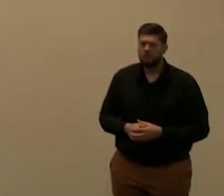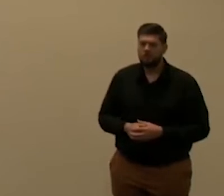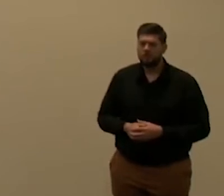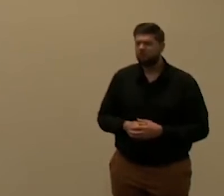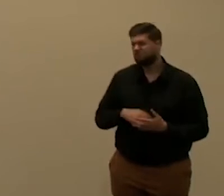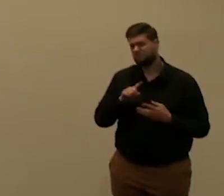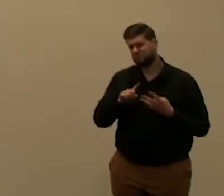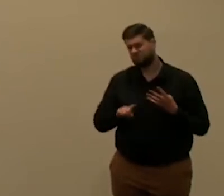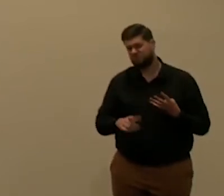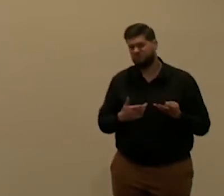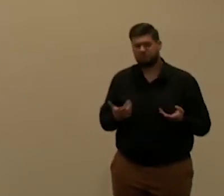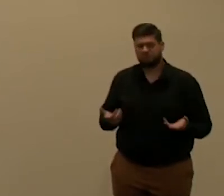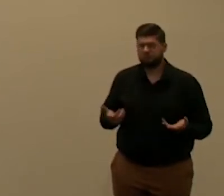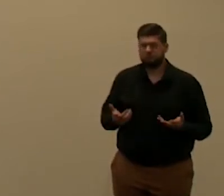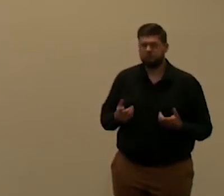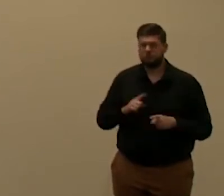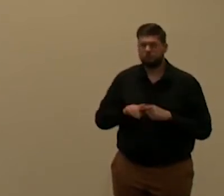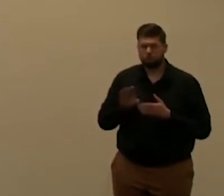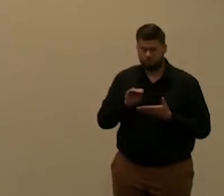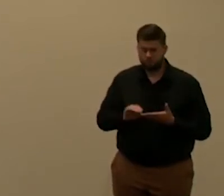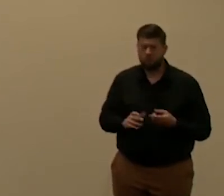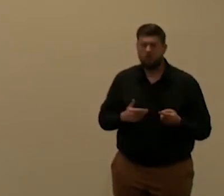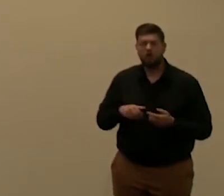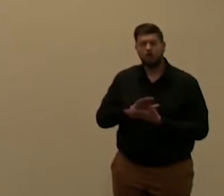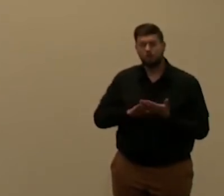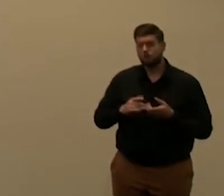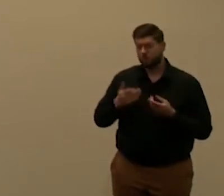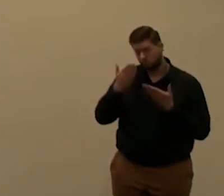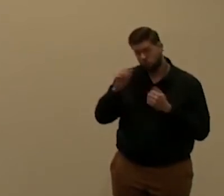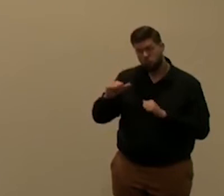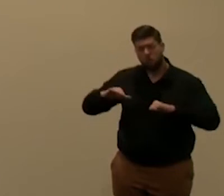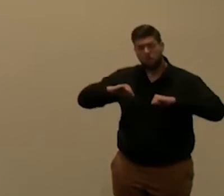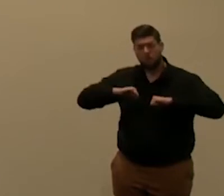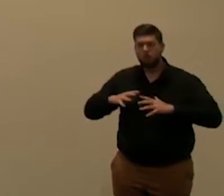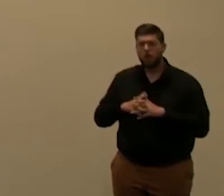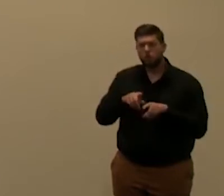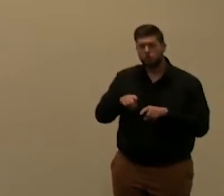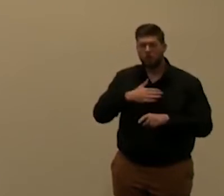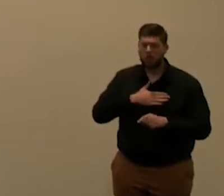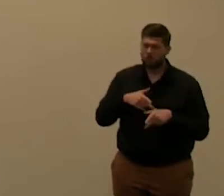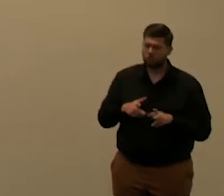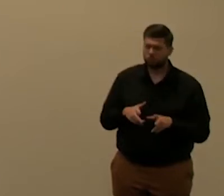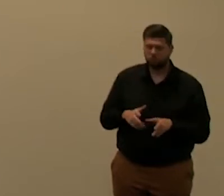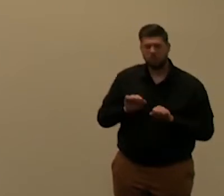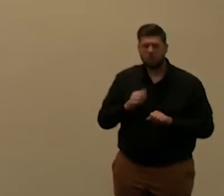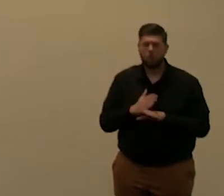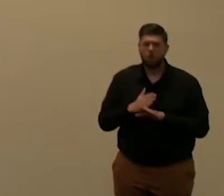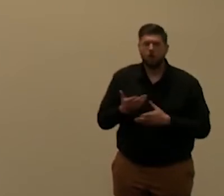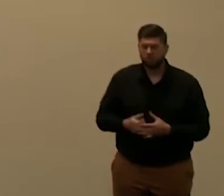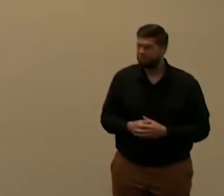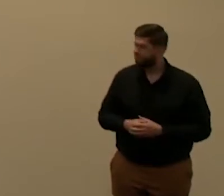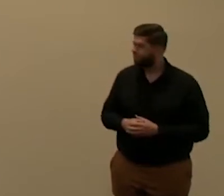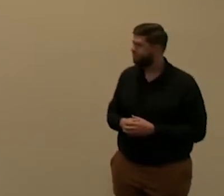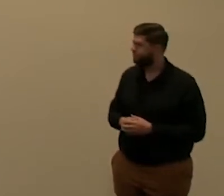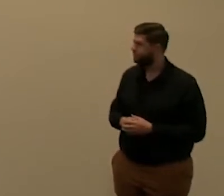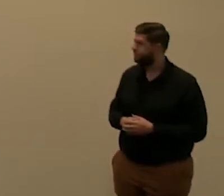things like that, to make sure that you can show to your boss how you like to work. Yeah? Of course, you